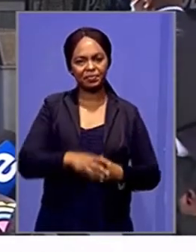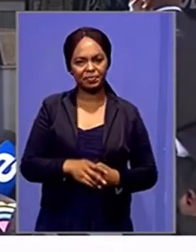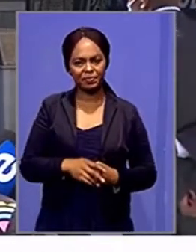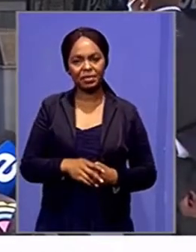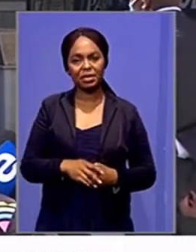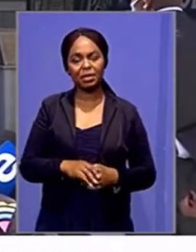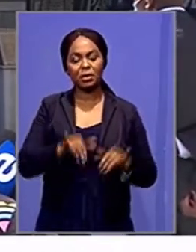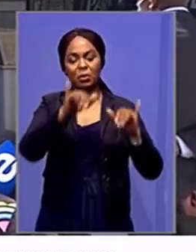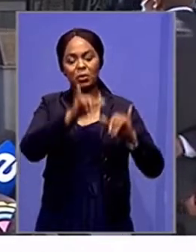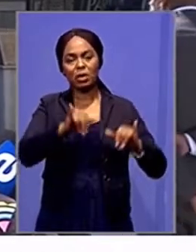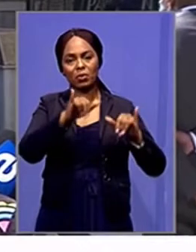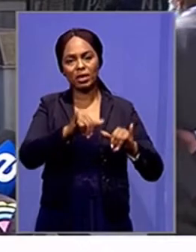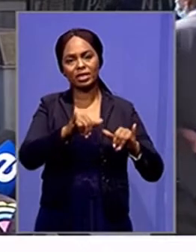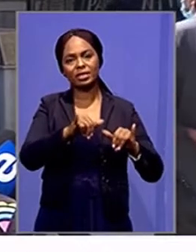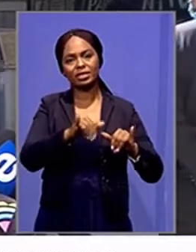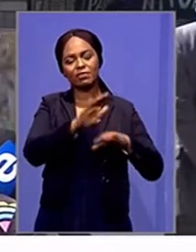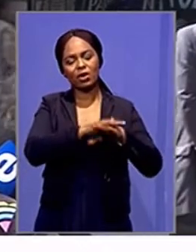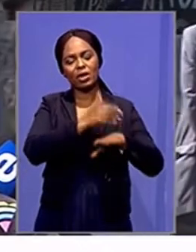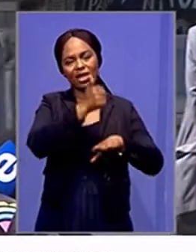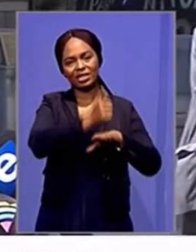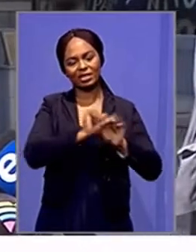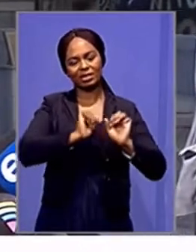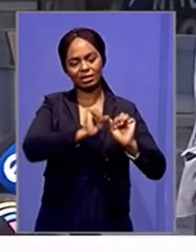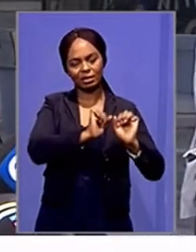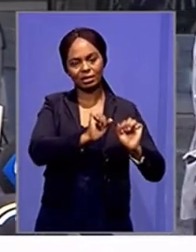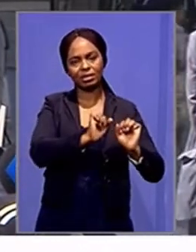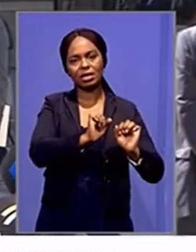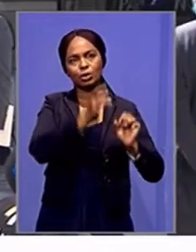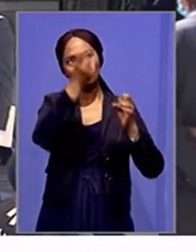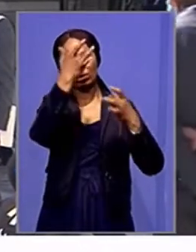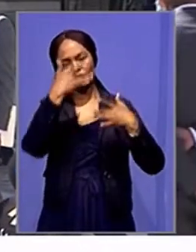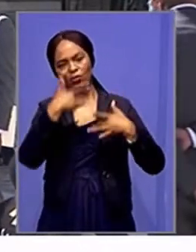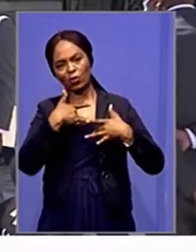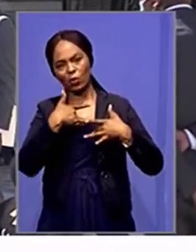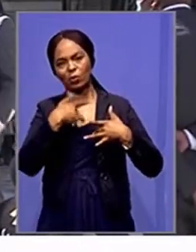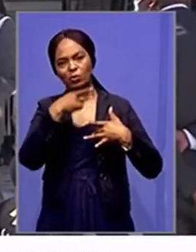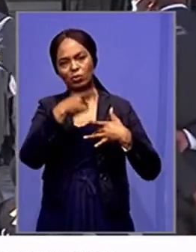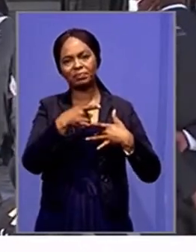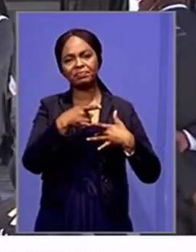the F.W. de Klerk Foundation to tell us about the